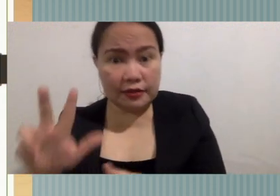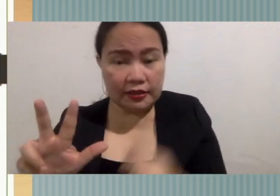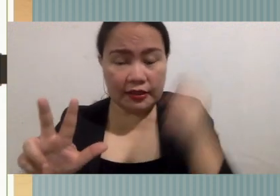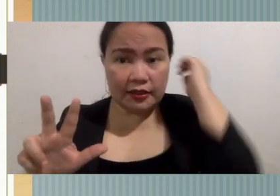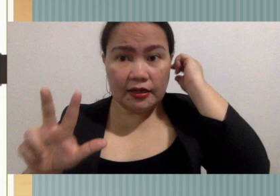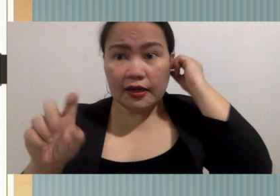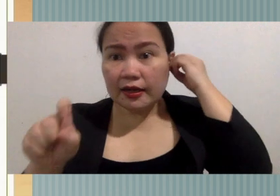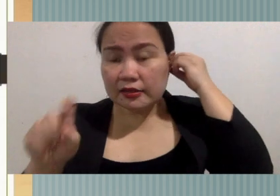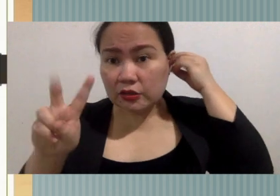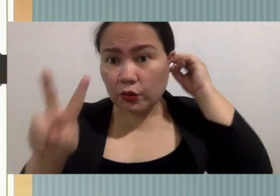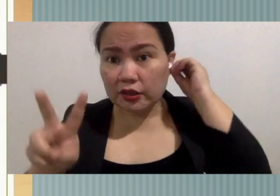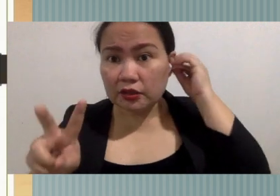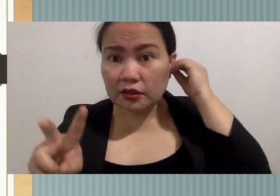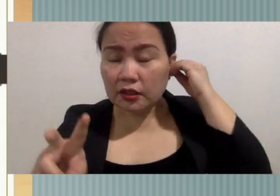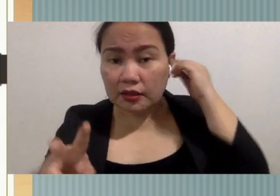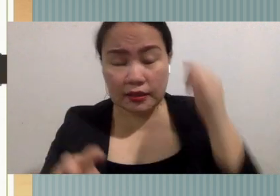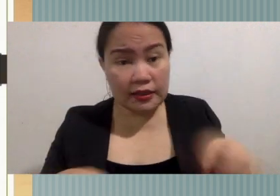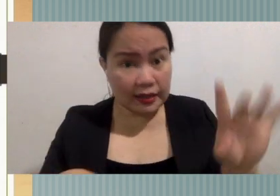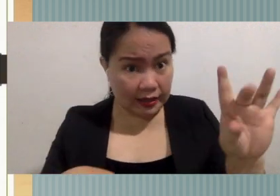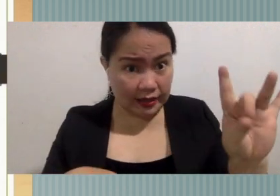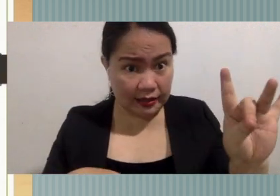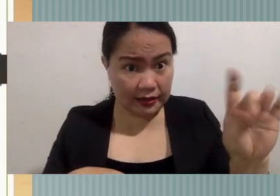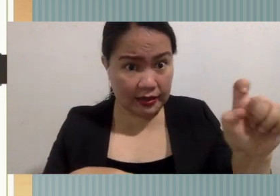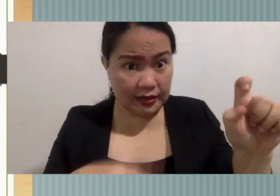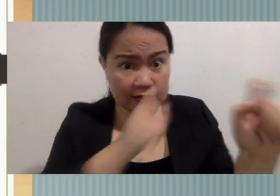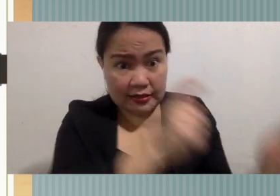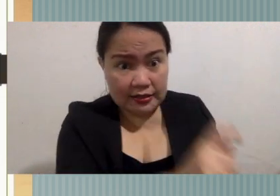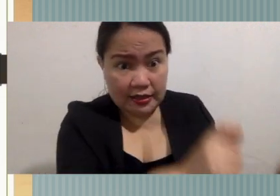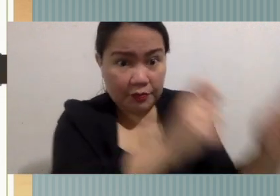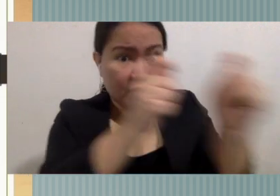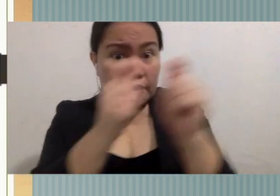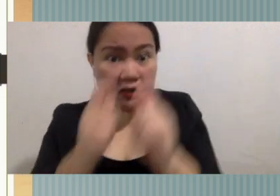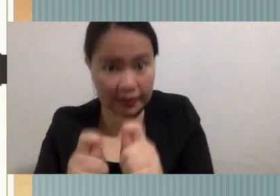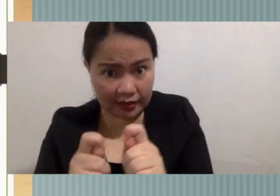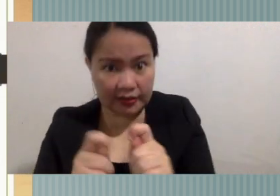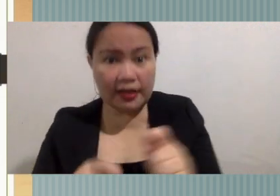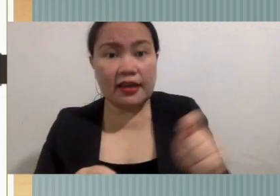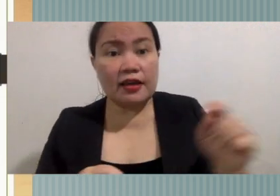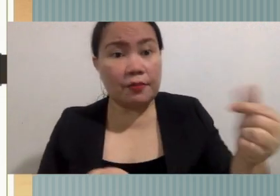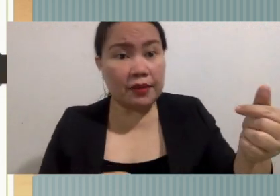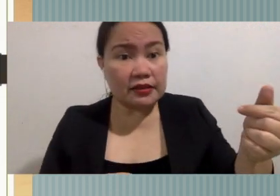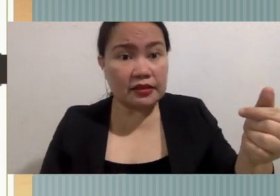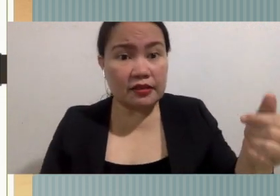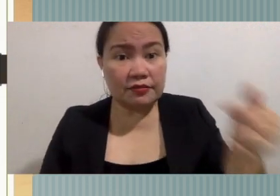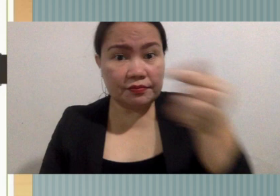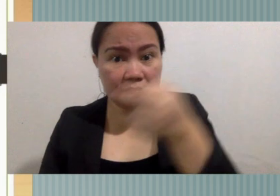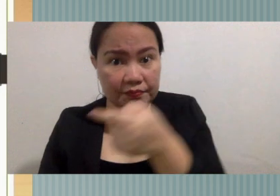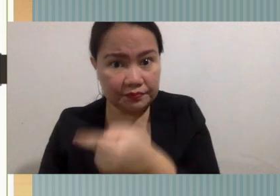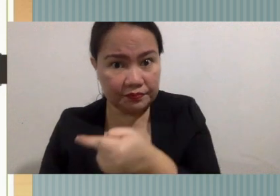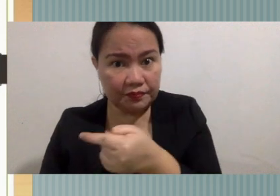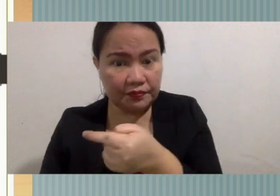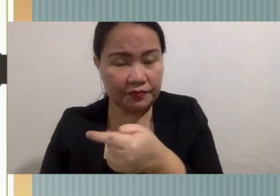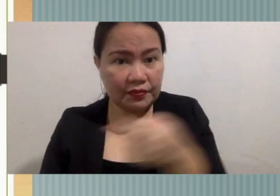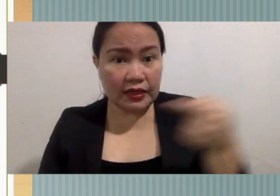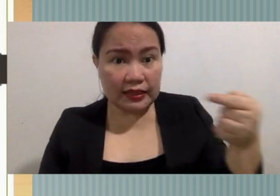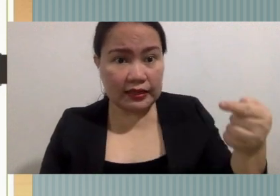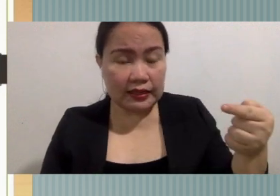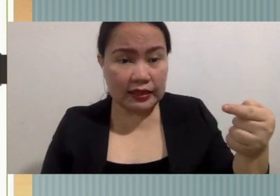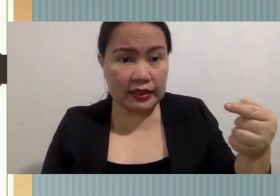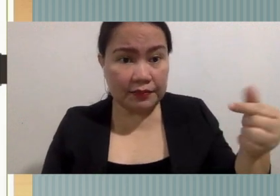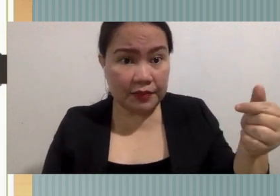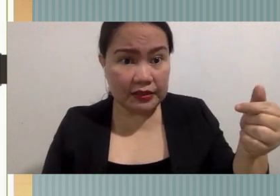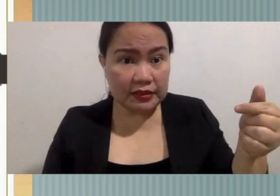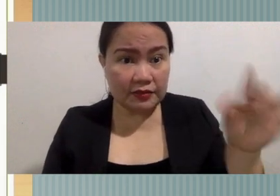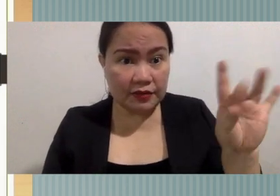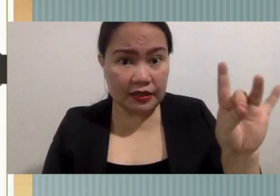And then, yung 8x, yung positive 8x, so ilipat din natin yan sa kabila, kaya magiging negative